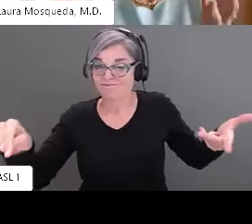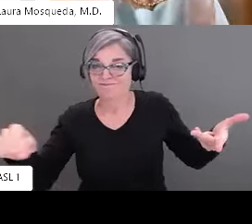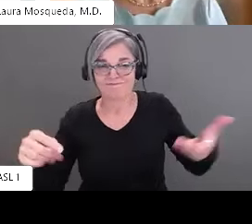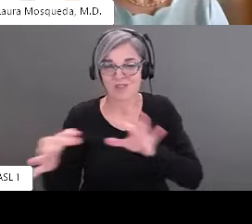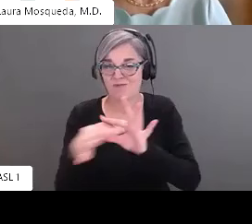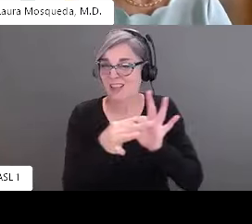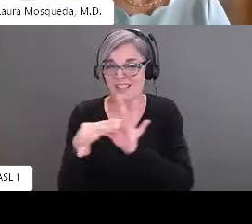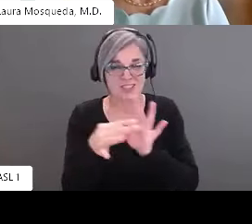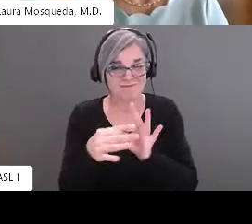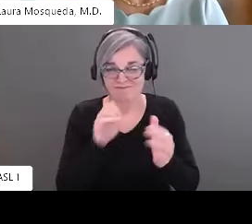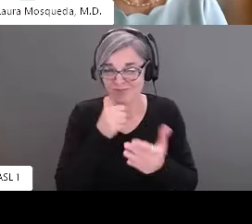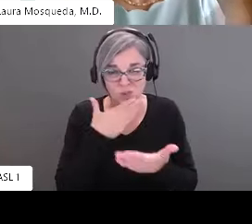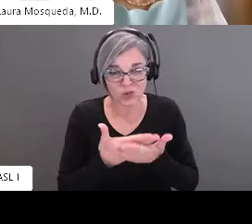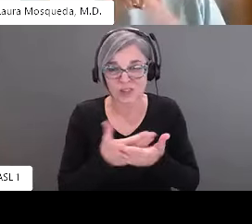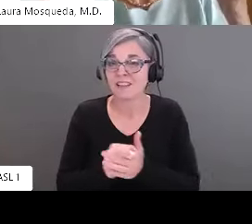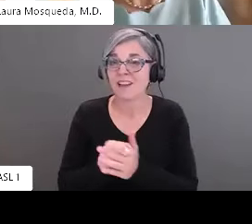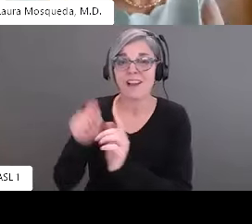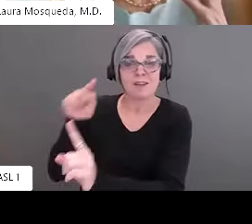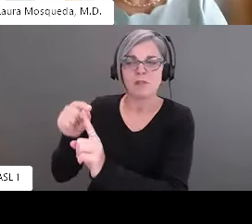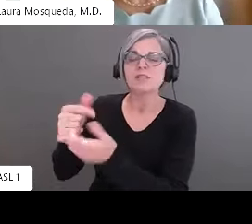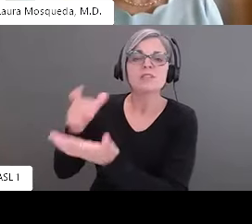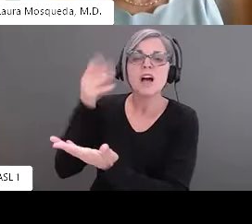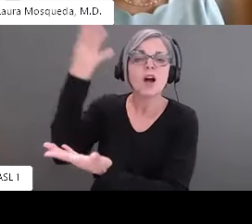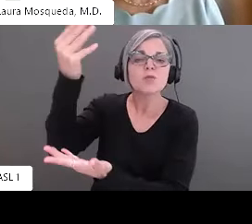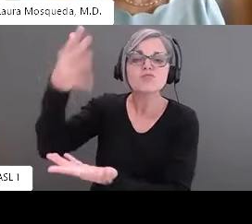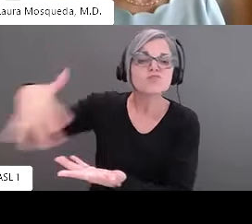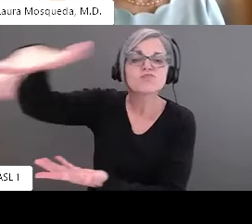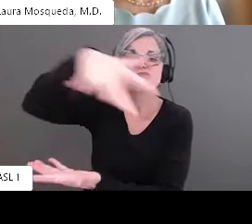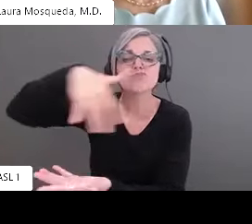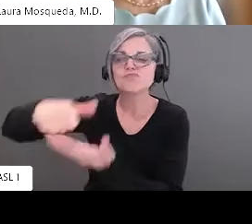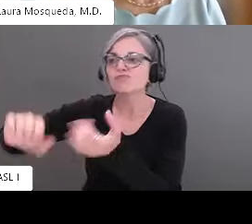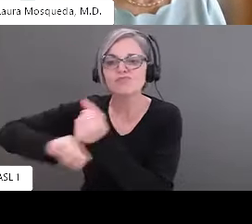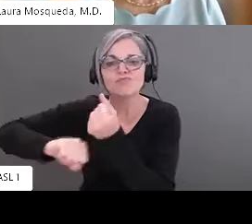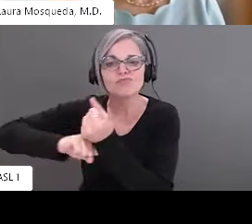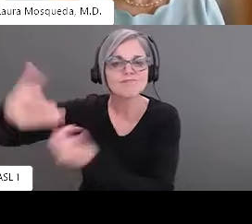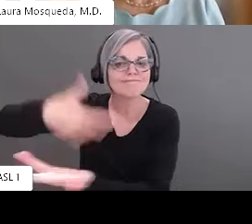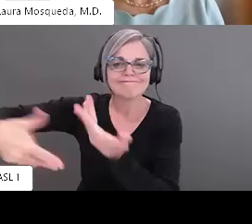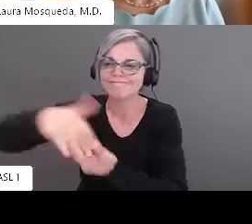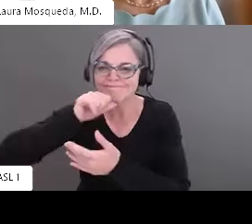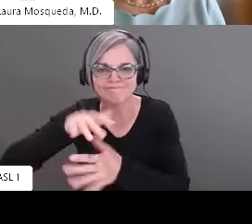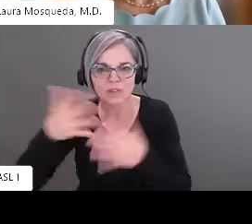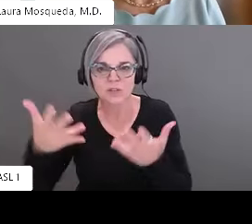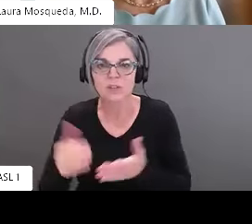Are any of these amenable to change? Can we help with any of these things, or is this just what it is?